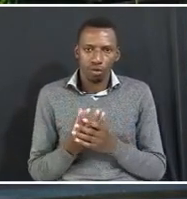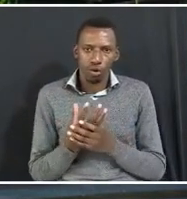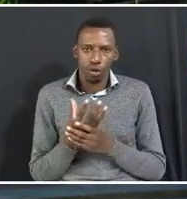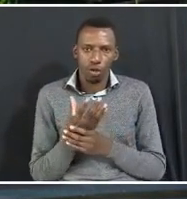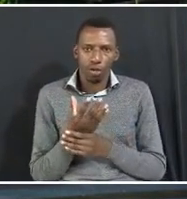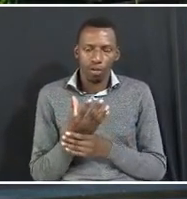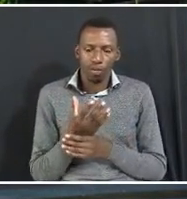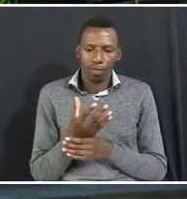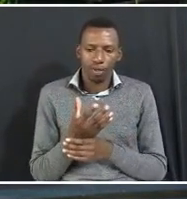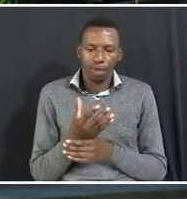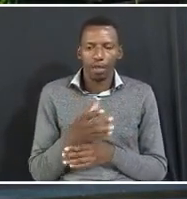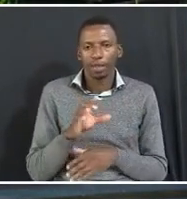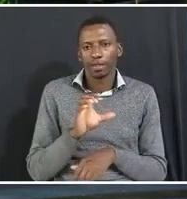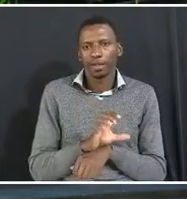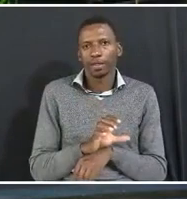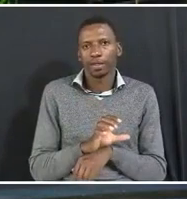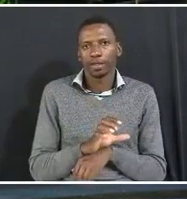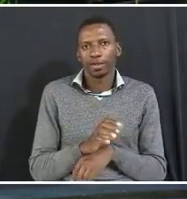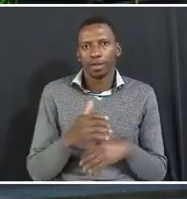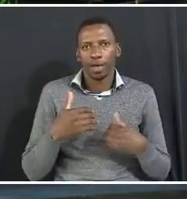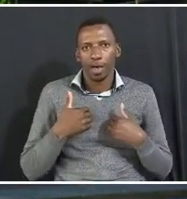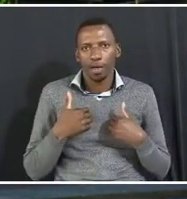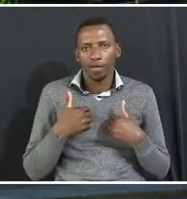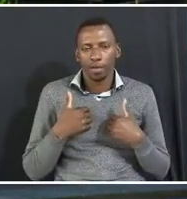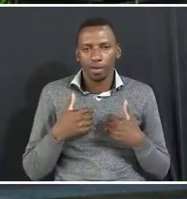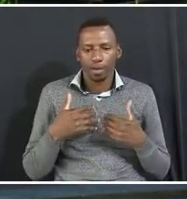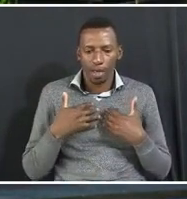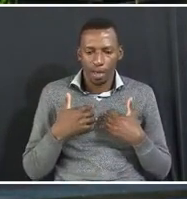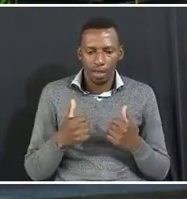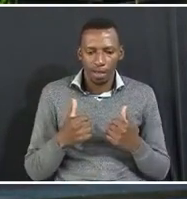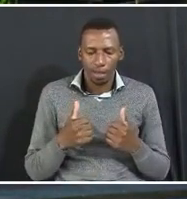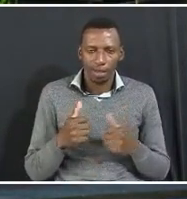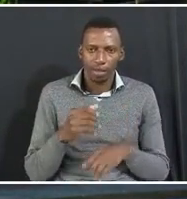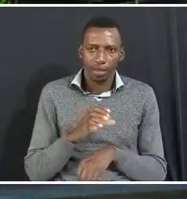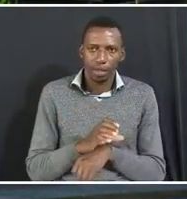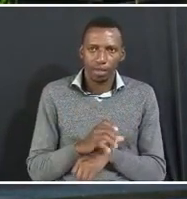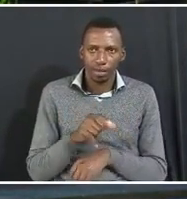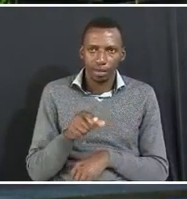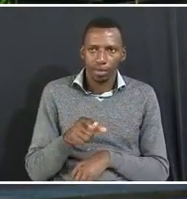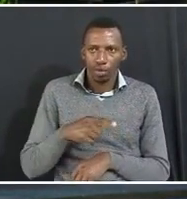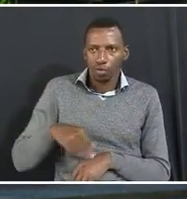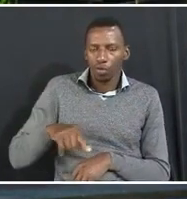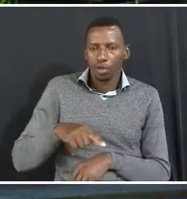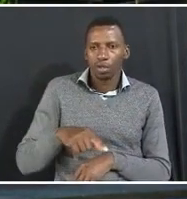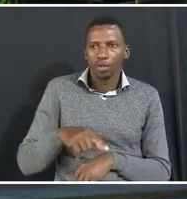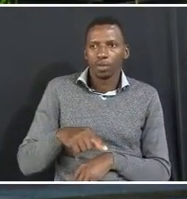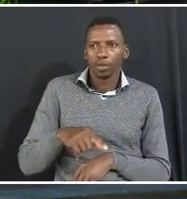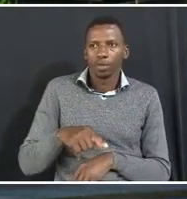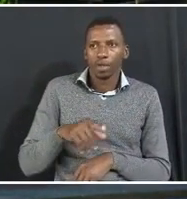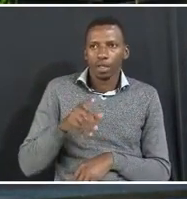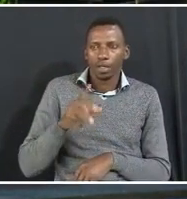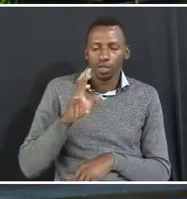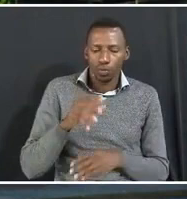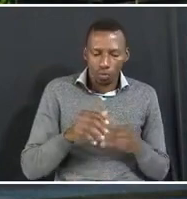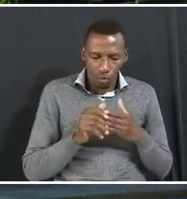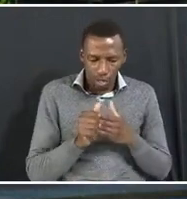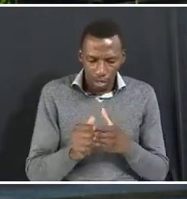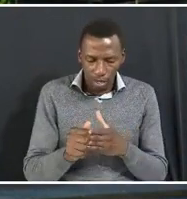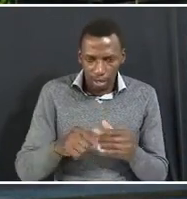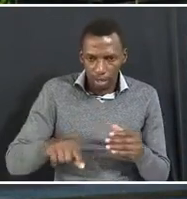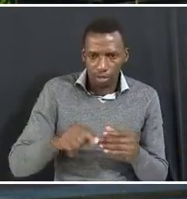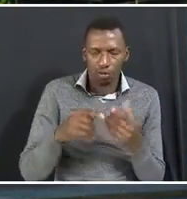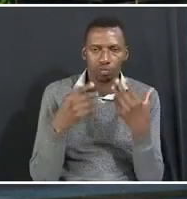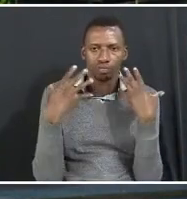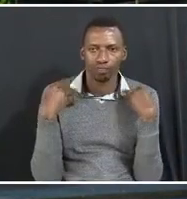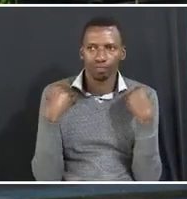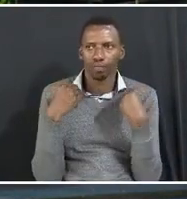church. And having a healthy and a growing local church will actually lead us to being very practical